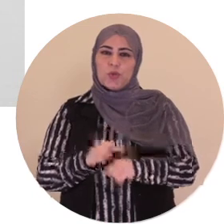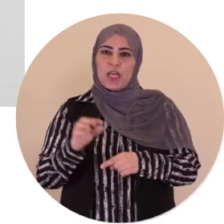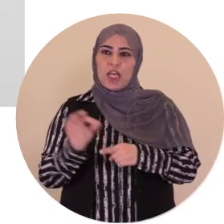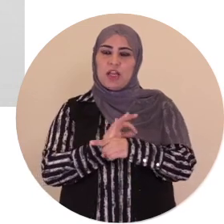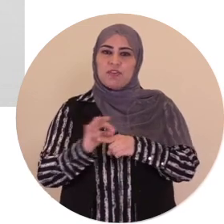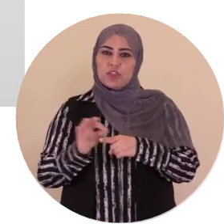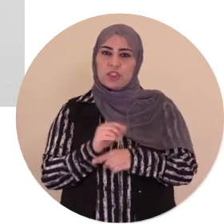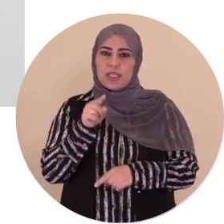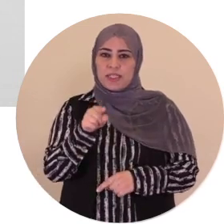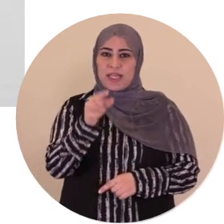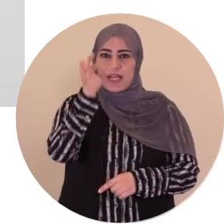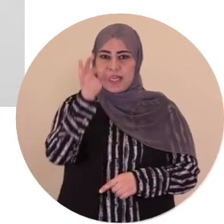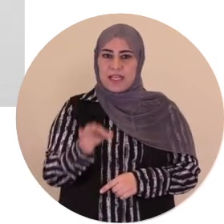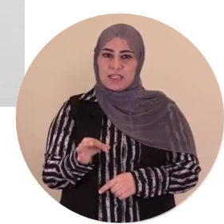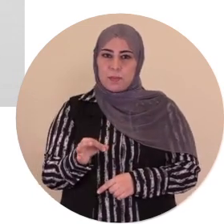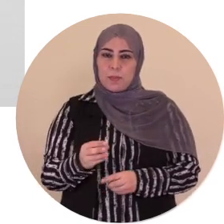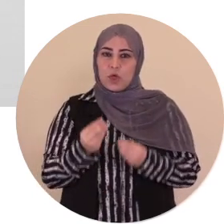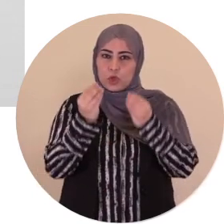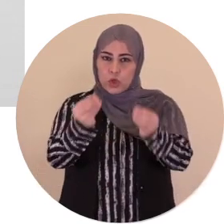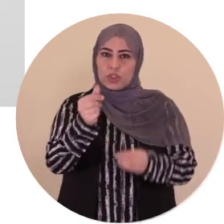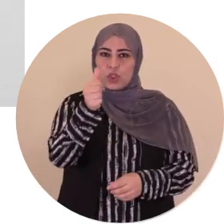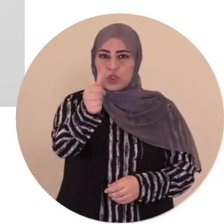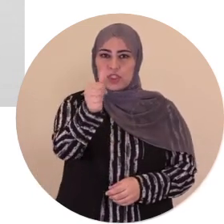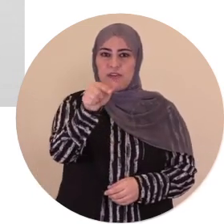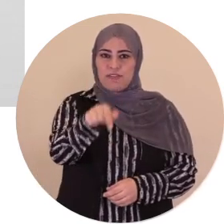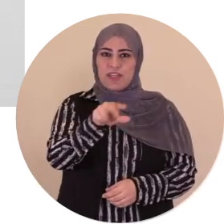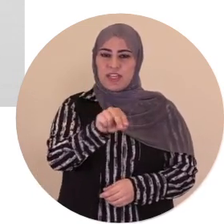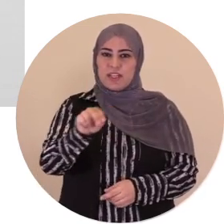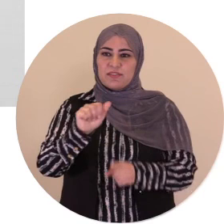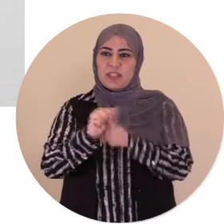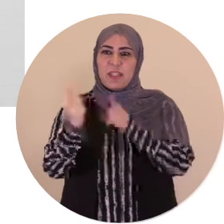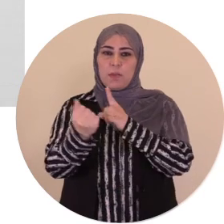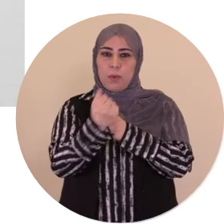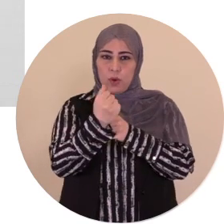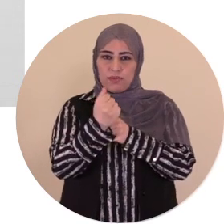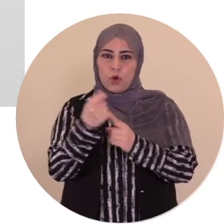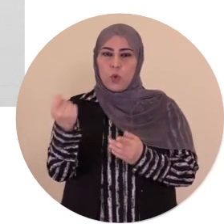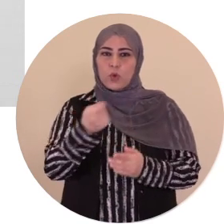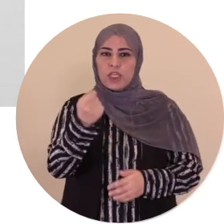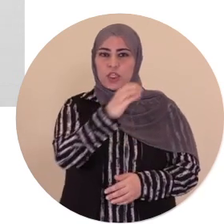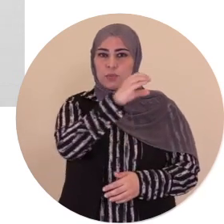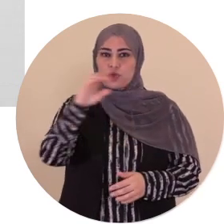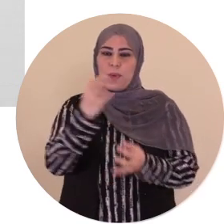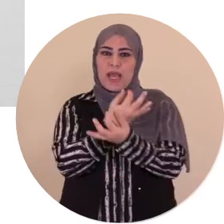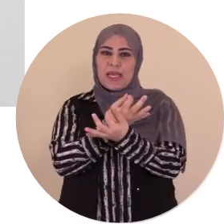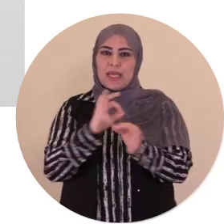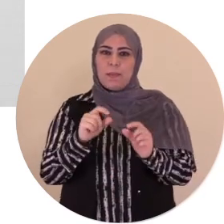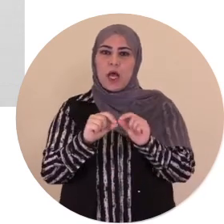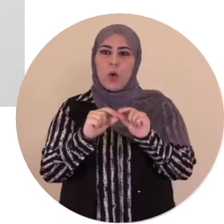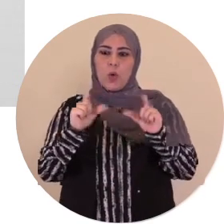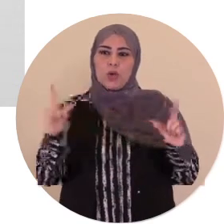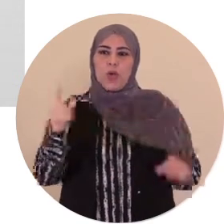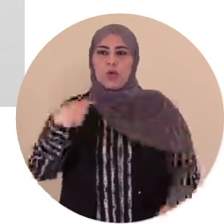when it comes to language functions, we're trying to figure out what you would say in the following situations, what you would write, and to put yourself